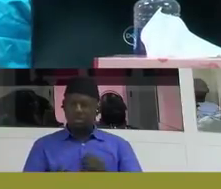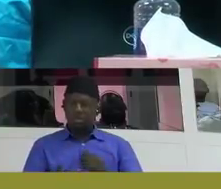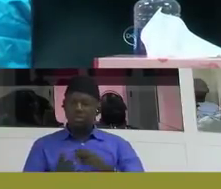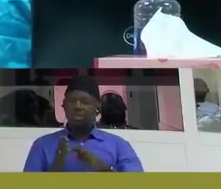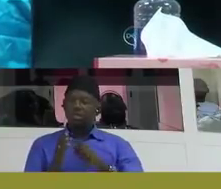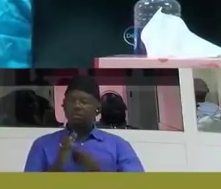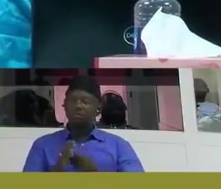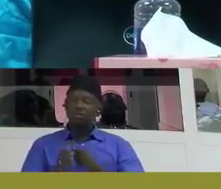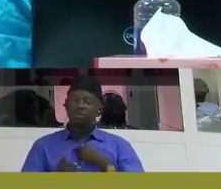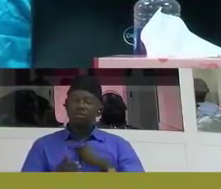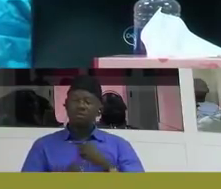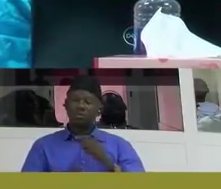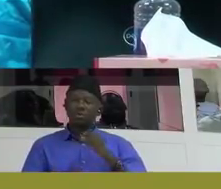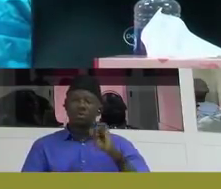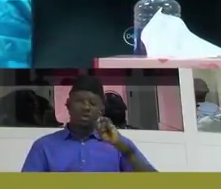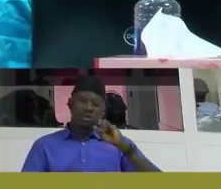Police